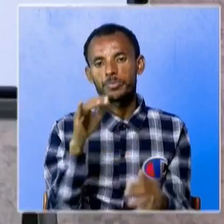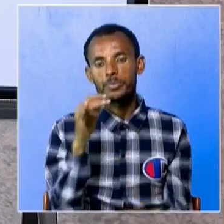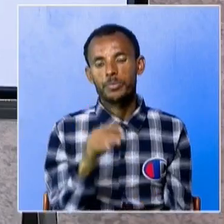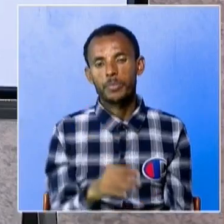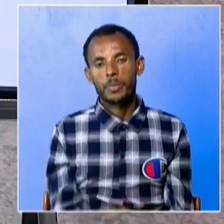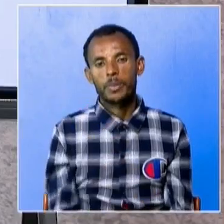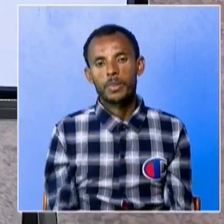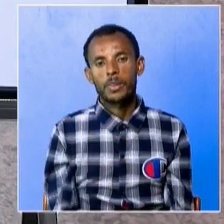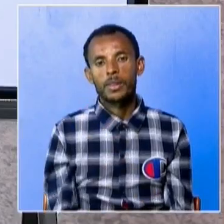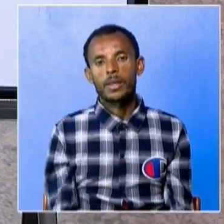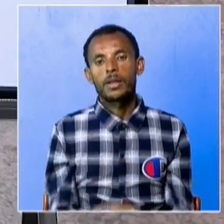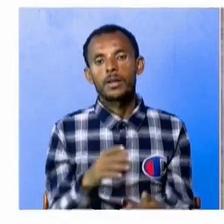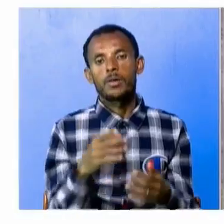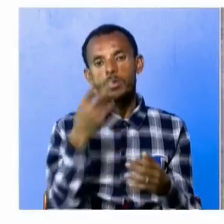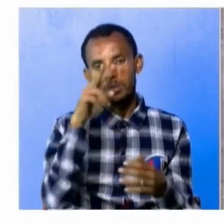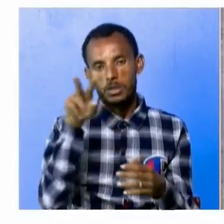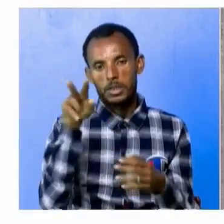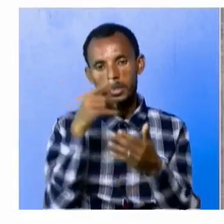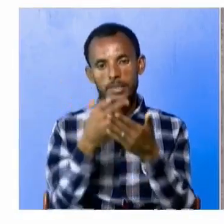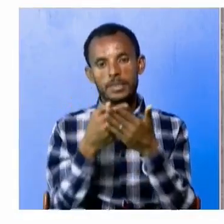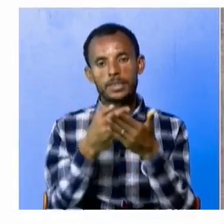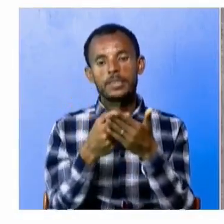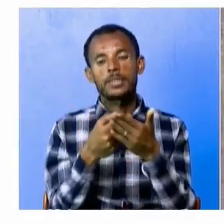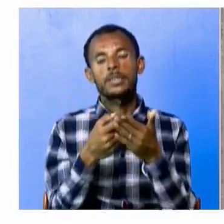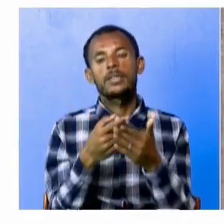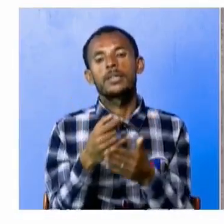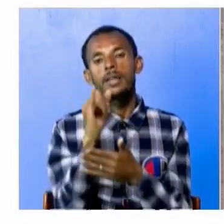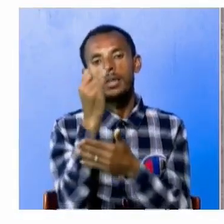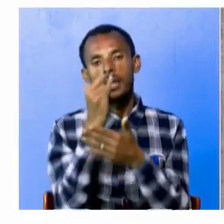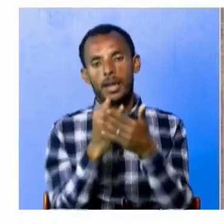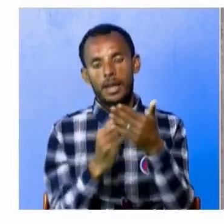Okay, consider this diagram. A